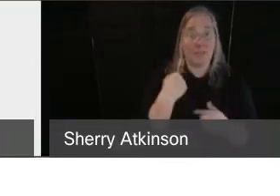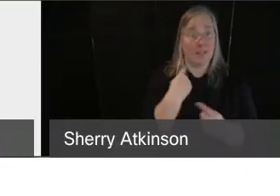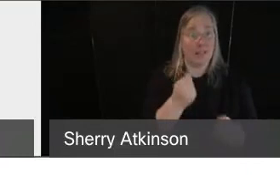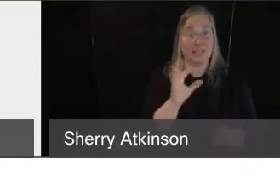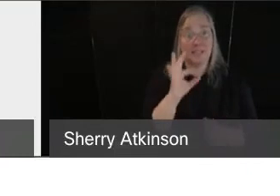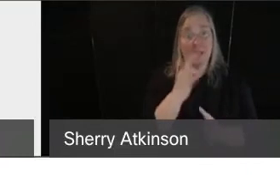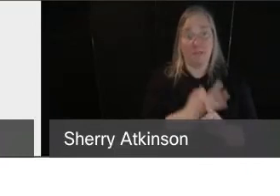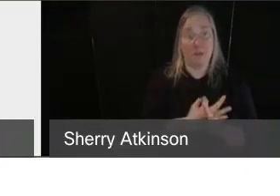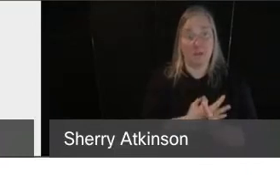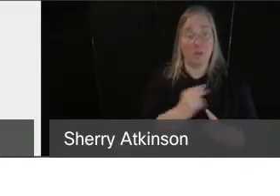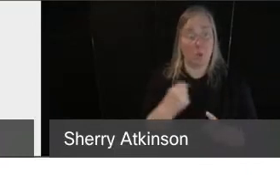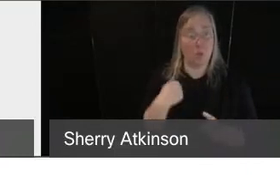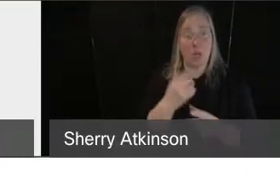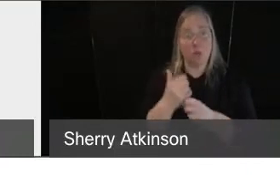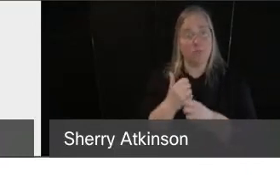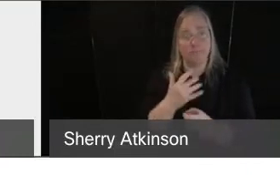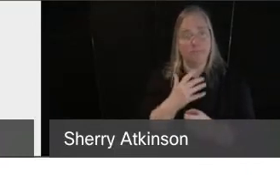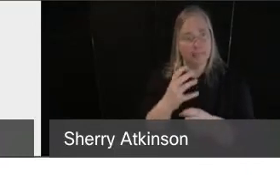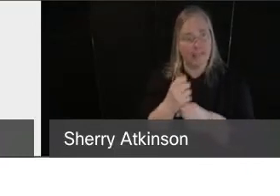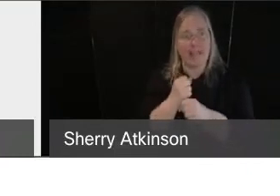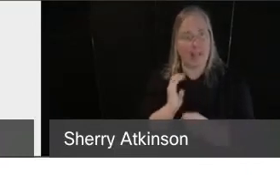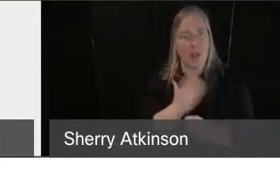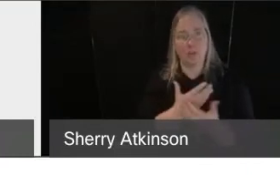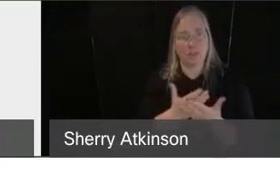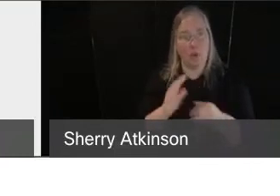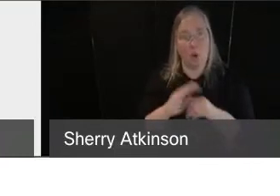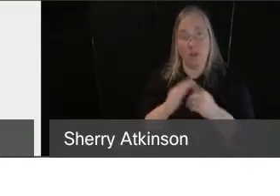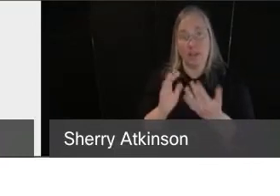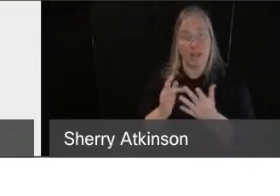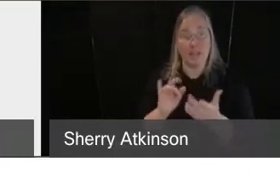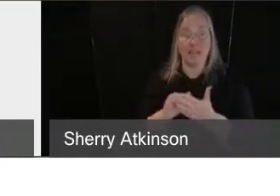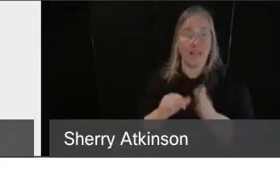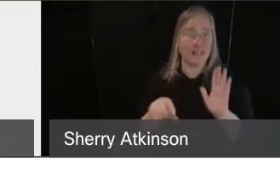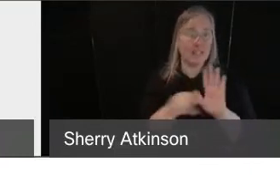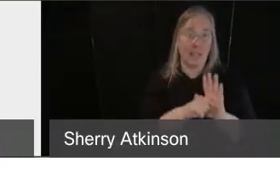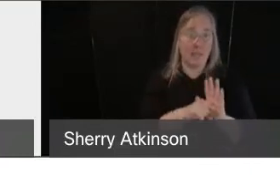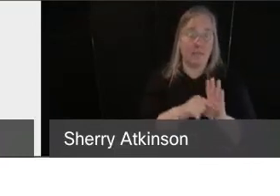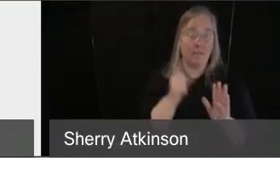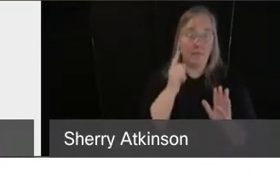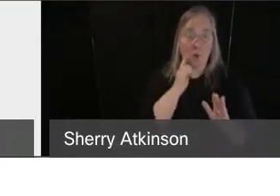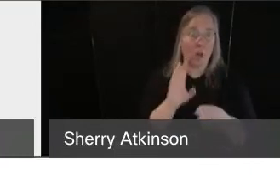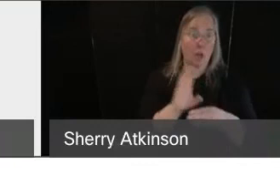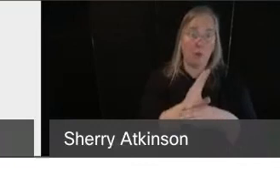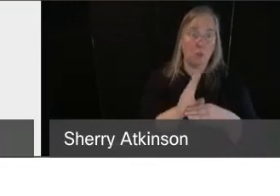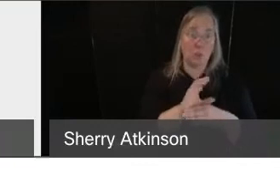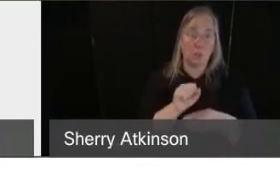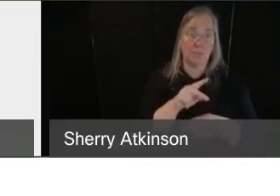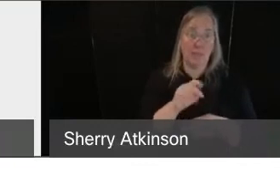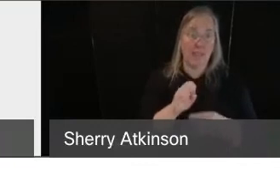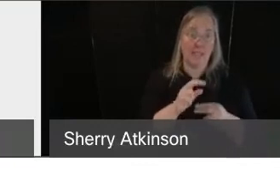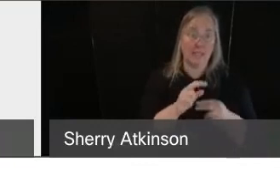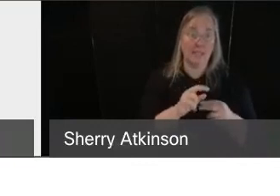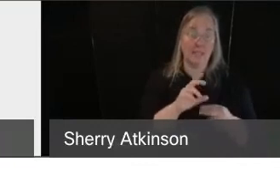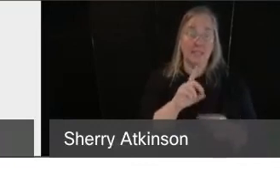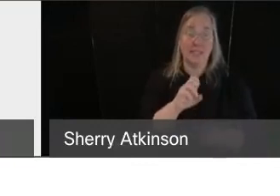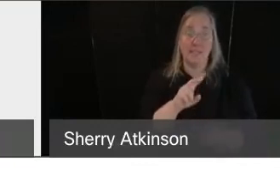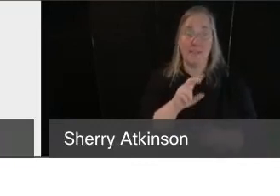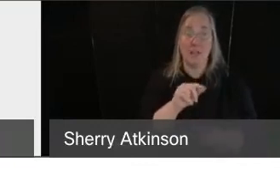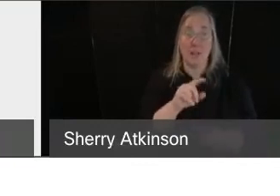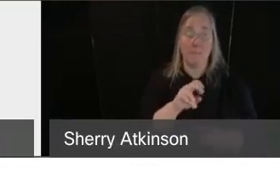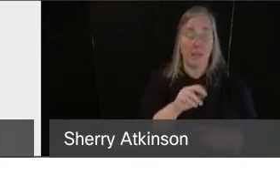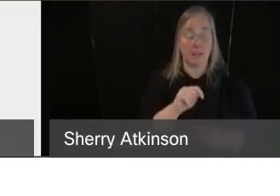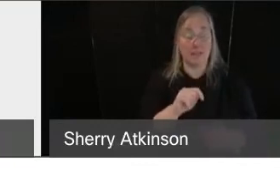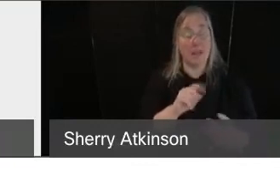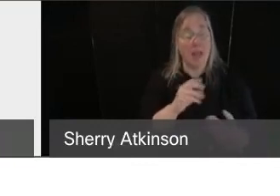So we're getting our stuff online, which again is negative in terms of commercial space development. And again, commercial is the best type of thing to have